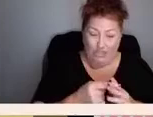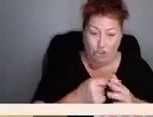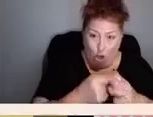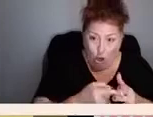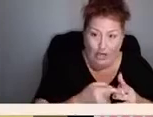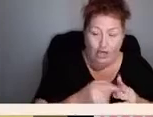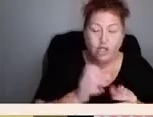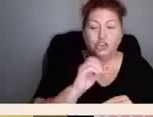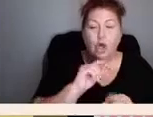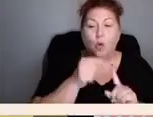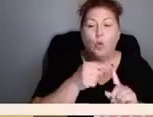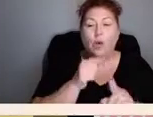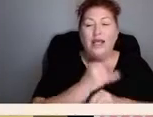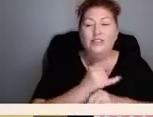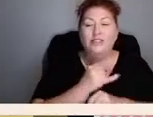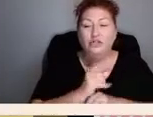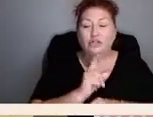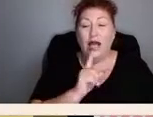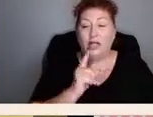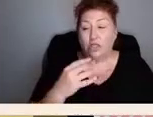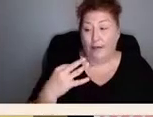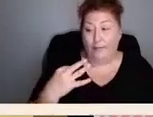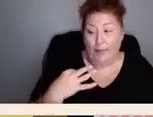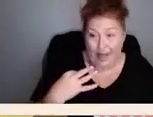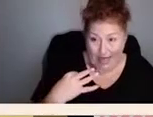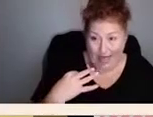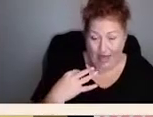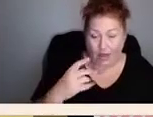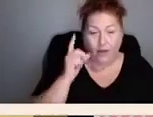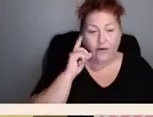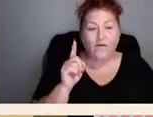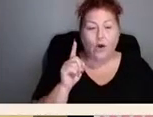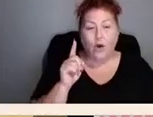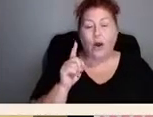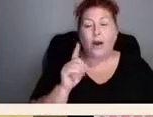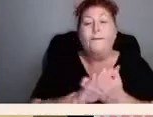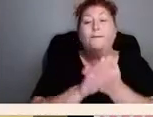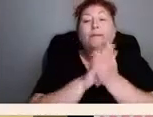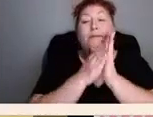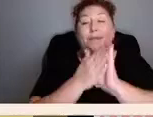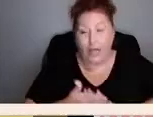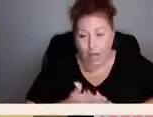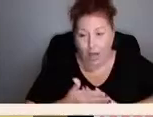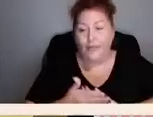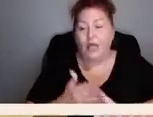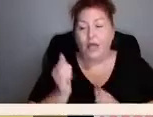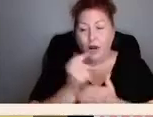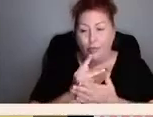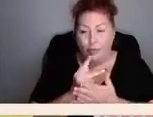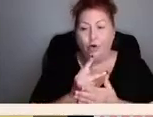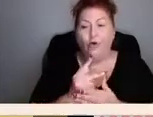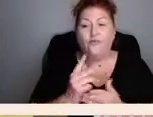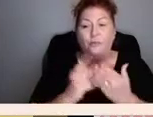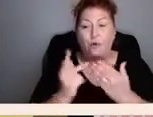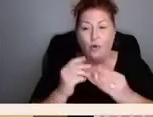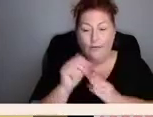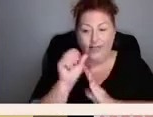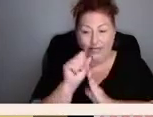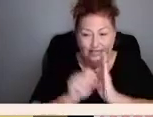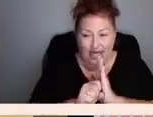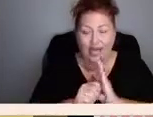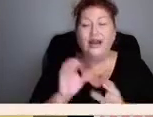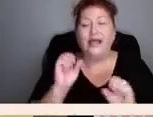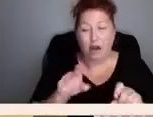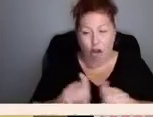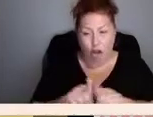when institutions actually apply for becoming an approved program in the state, they